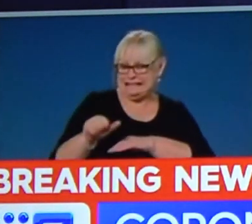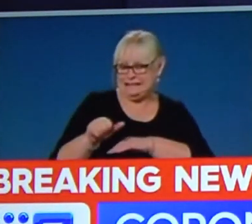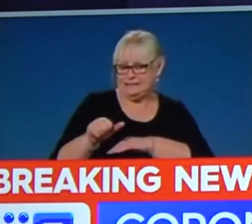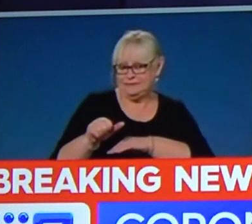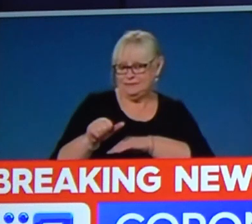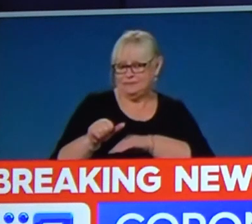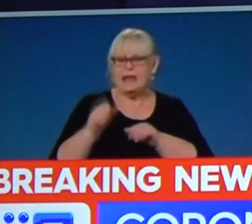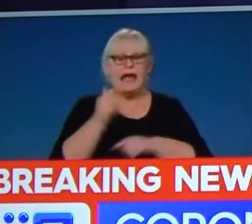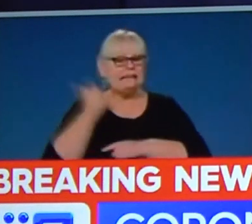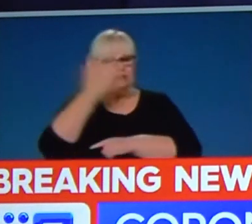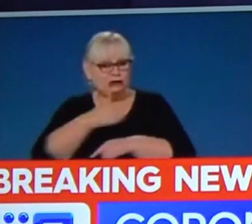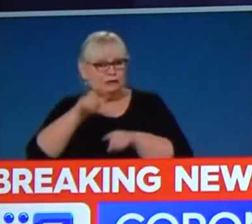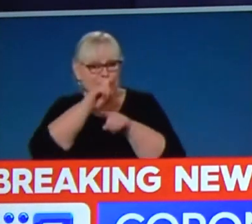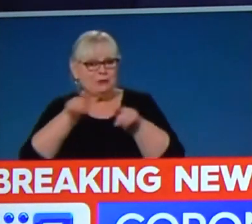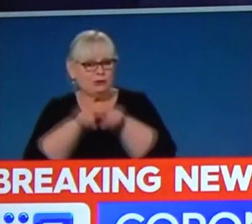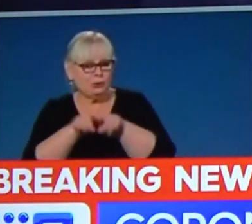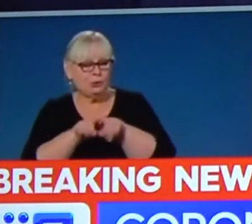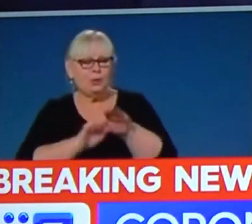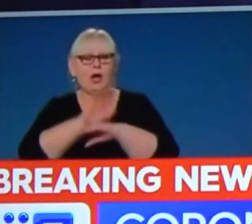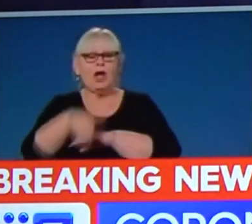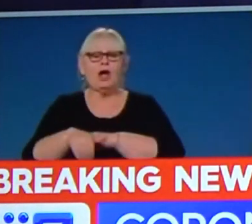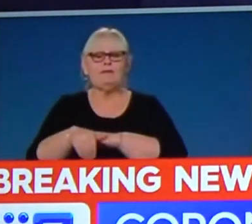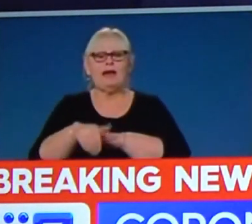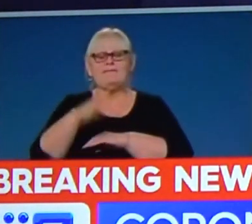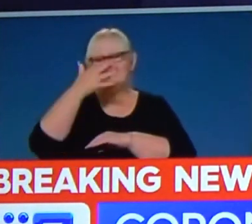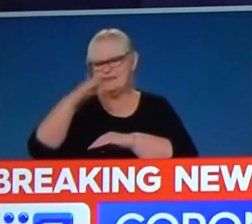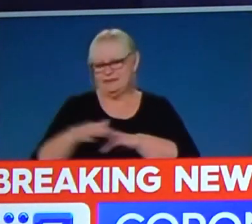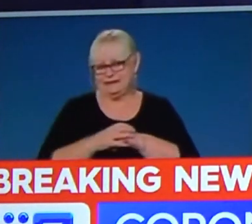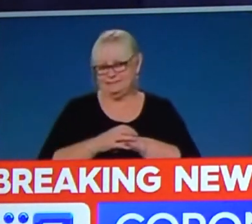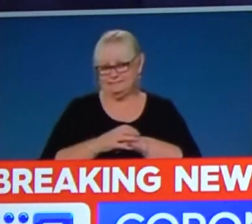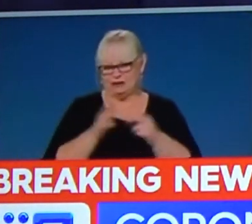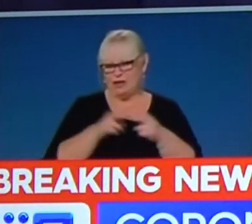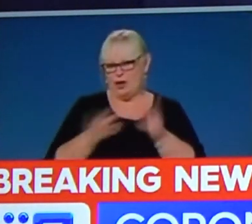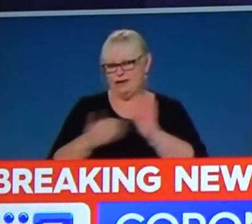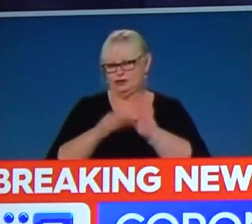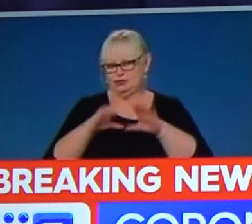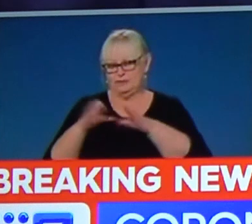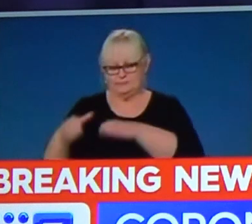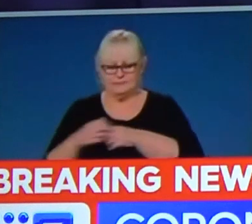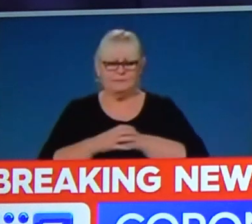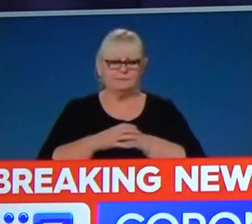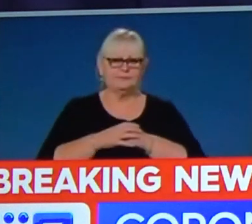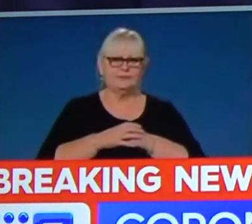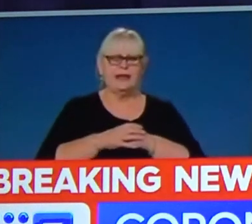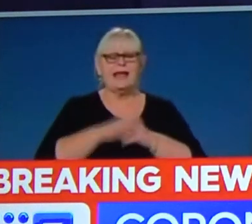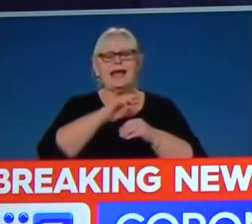and Indigenous persons over the age of 50. Now, the National Cabinet